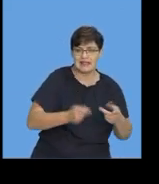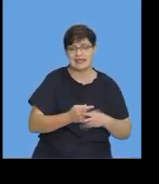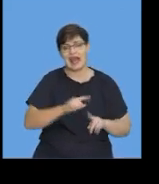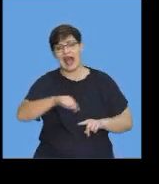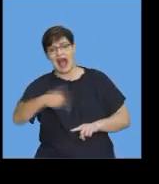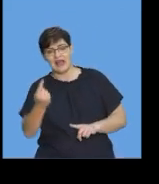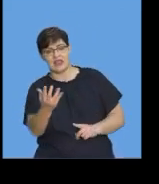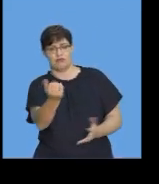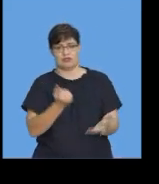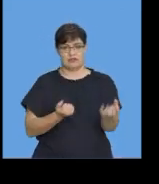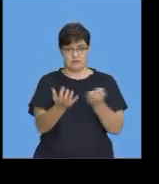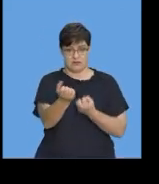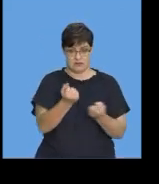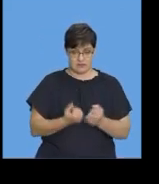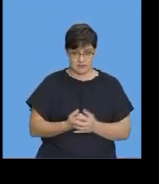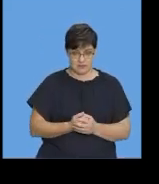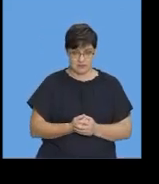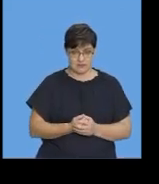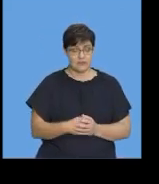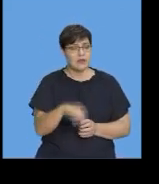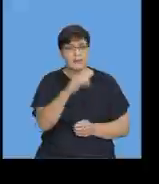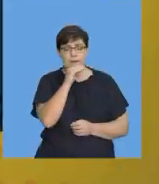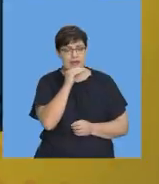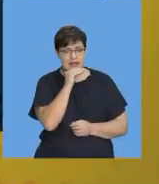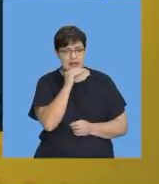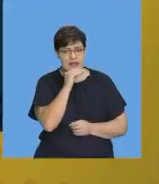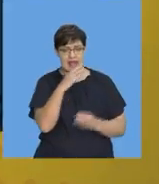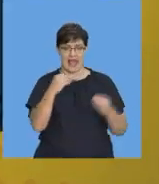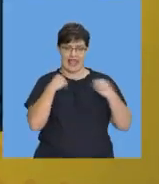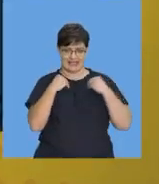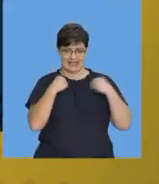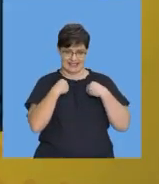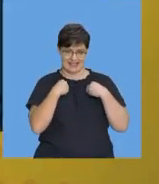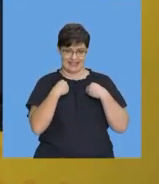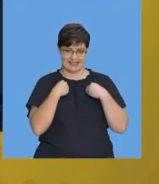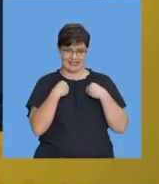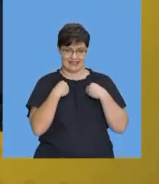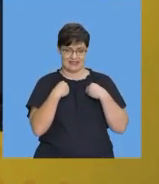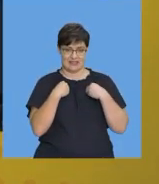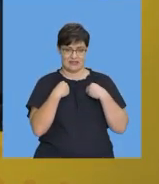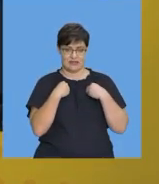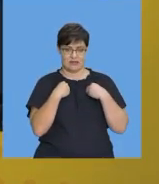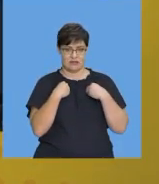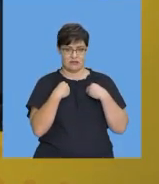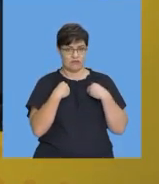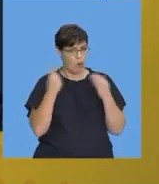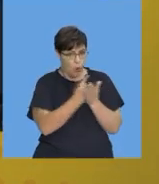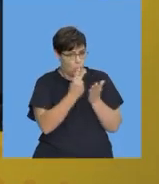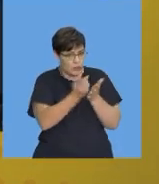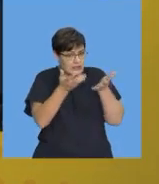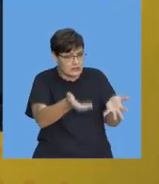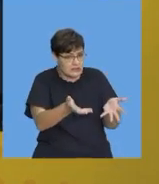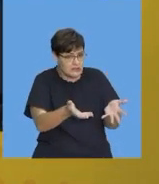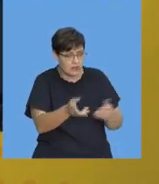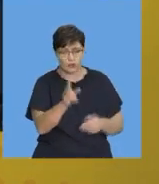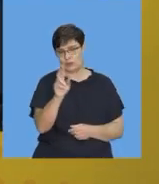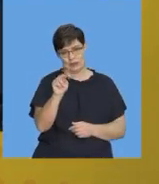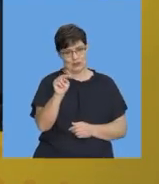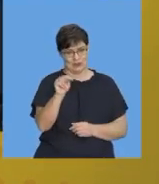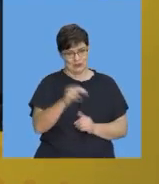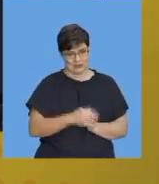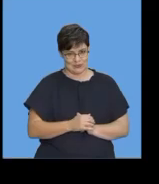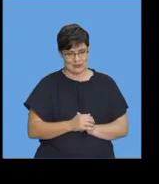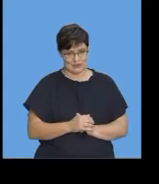other receivables, meaning it's an asset. But is it always like that?